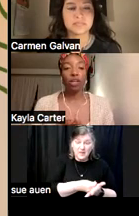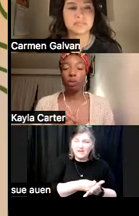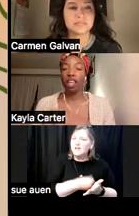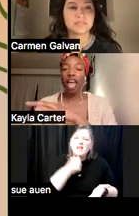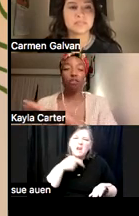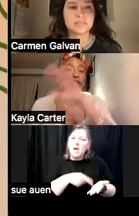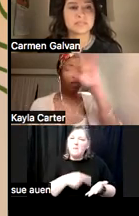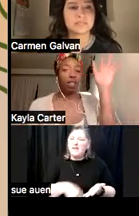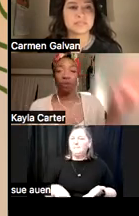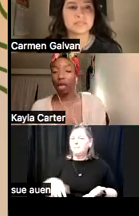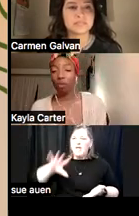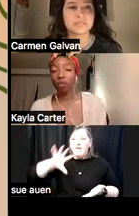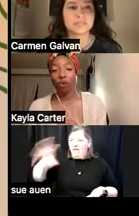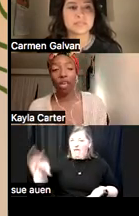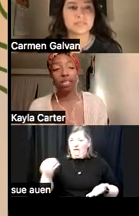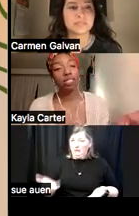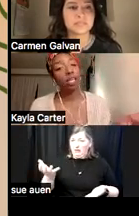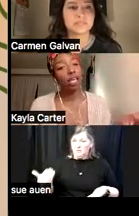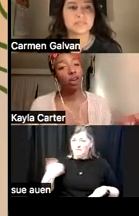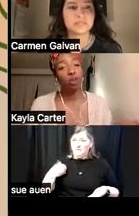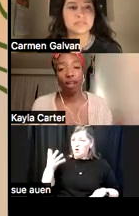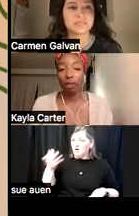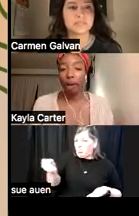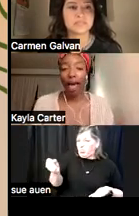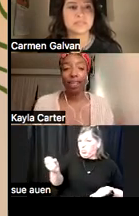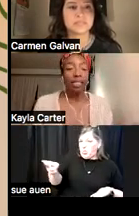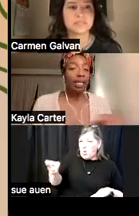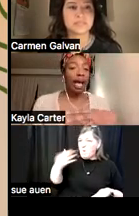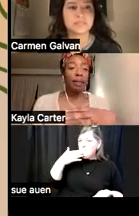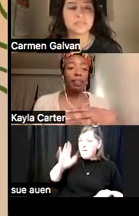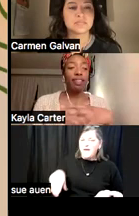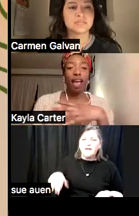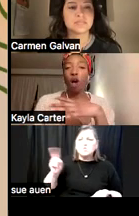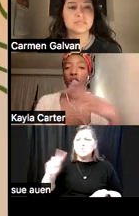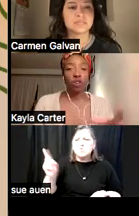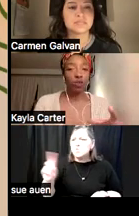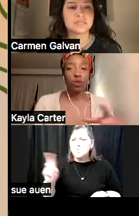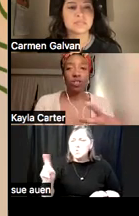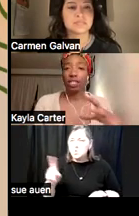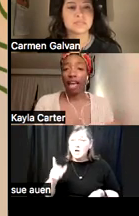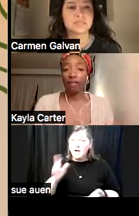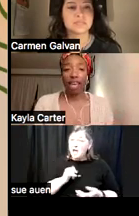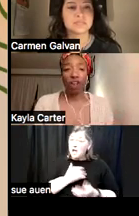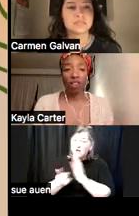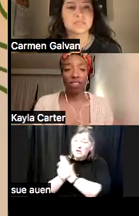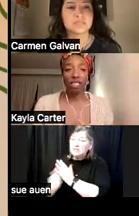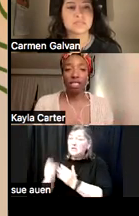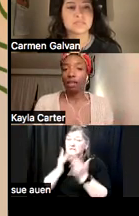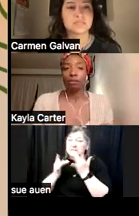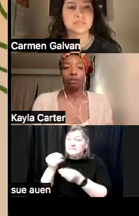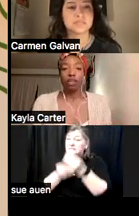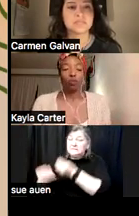about assuming that everything that we've done before is incredibly bad and that all of our tools to navigate all of